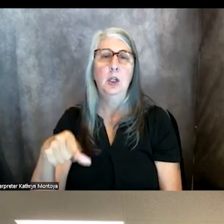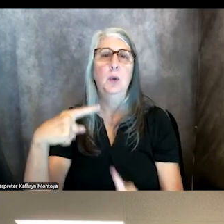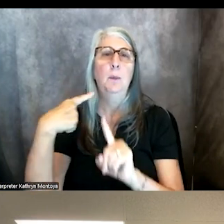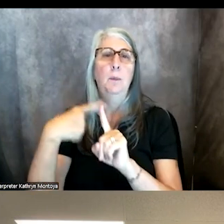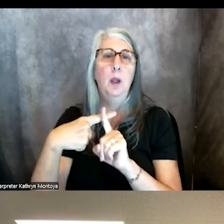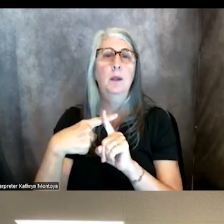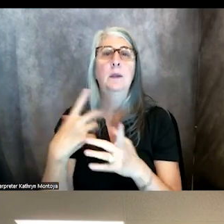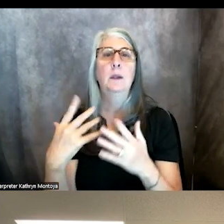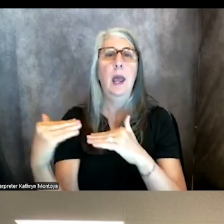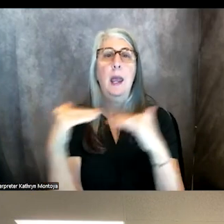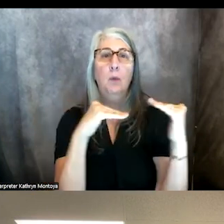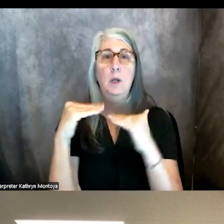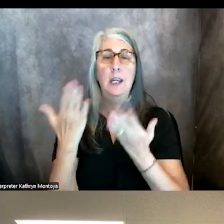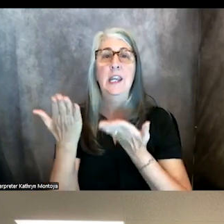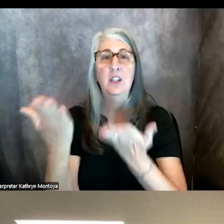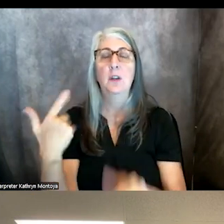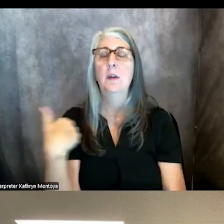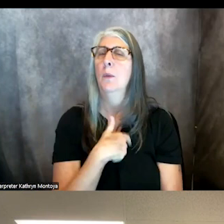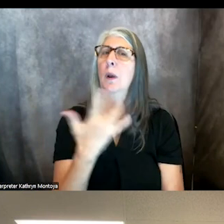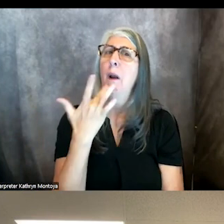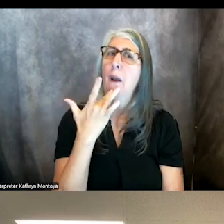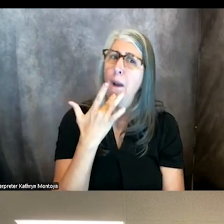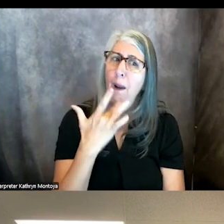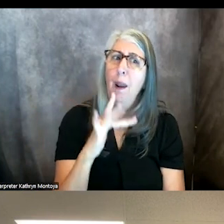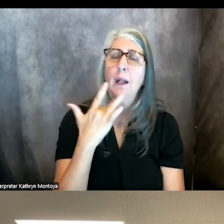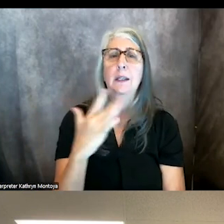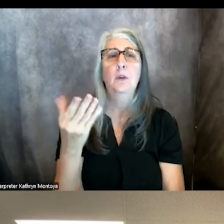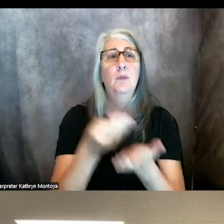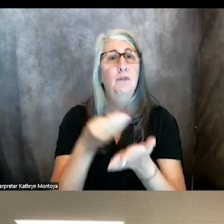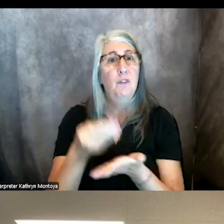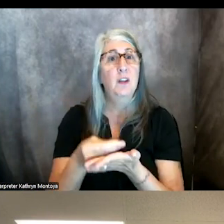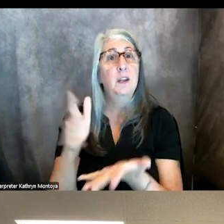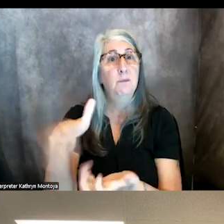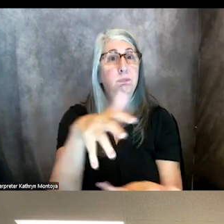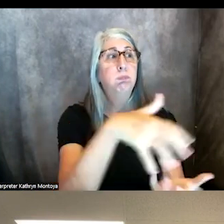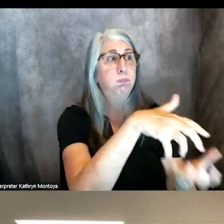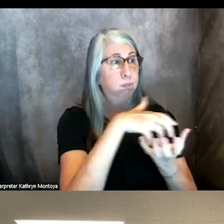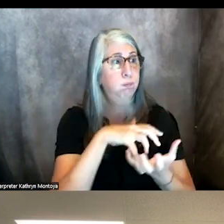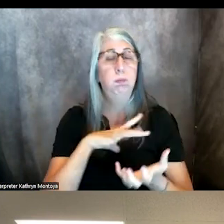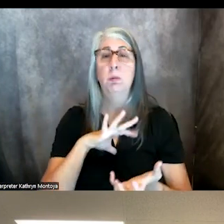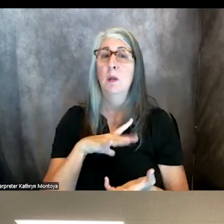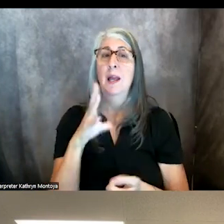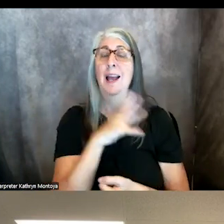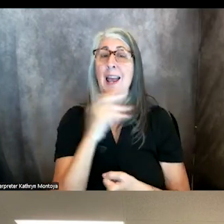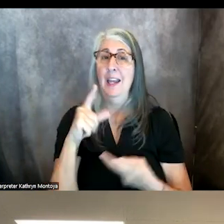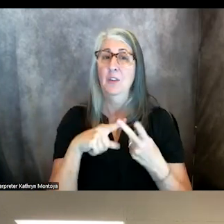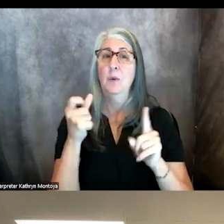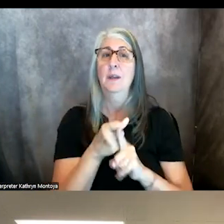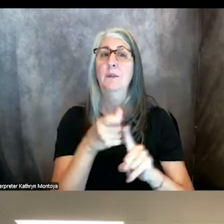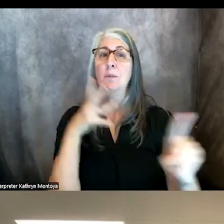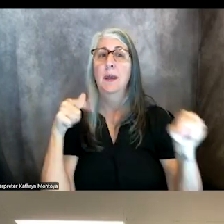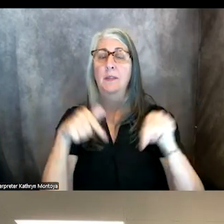very lucky to have the funding that we receive and to expand this